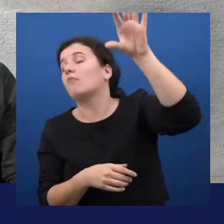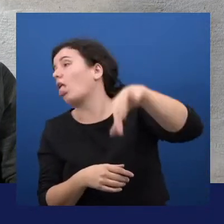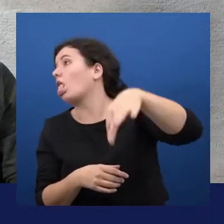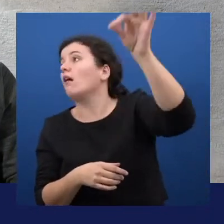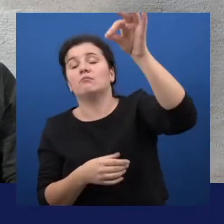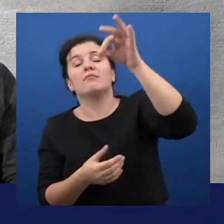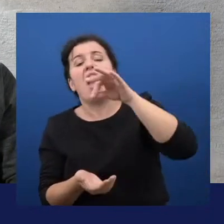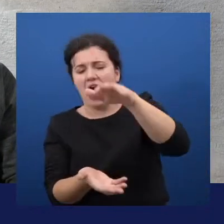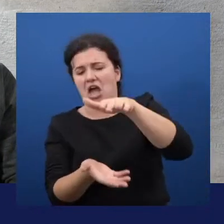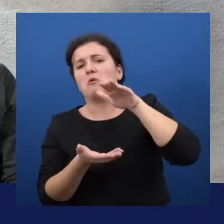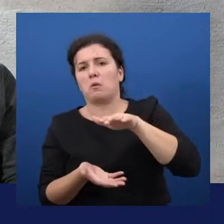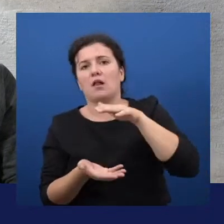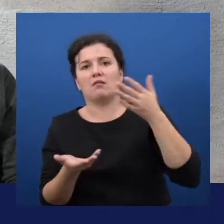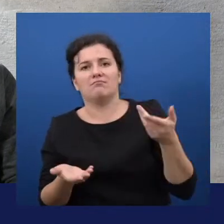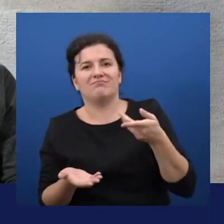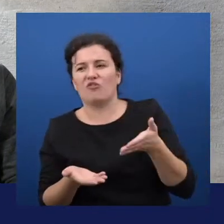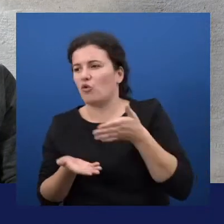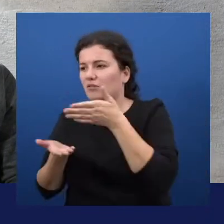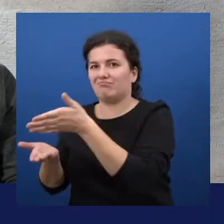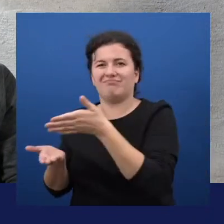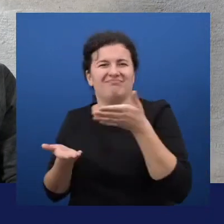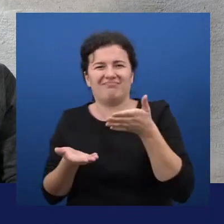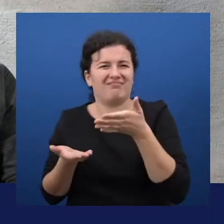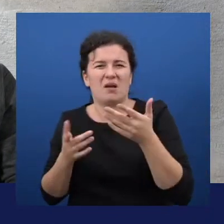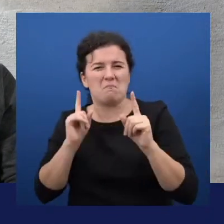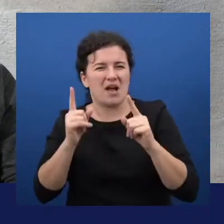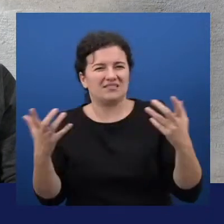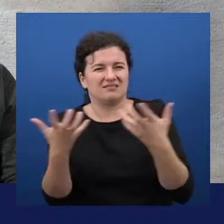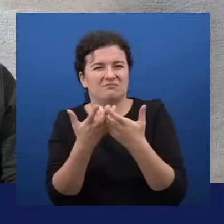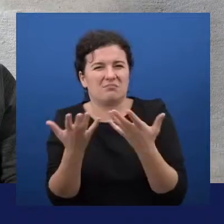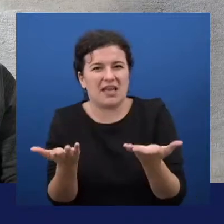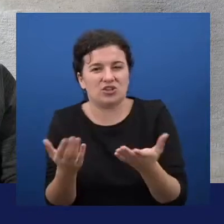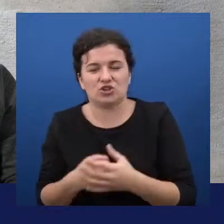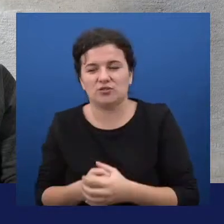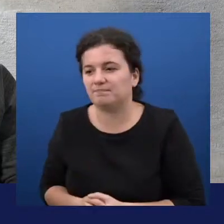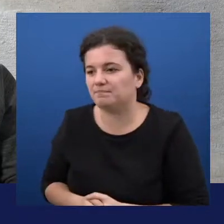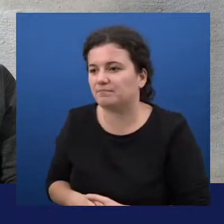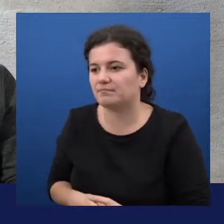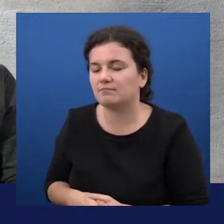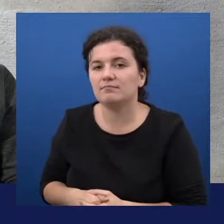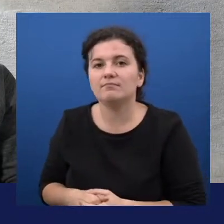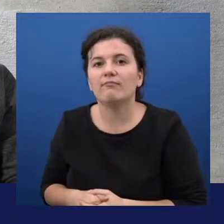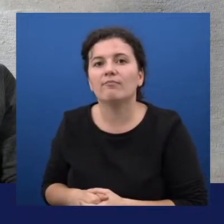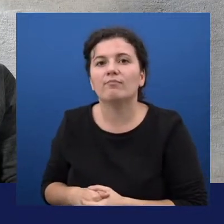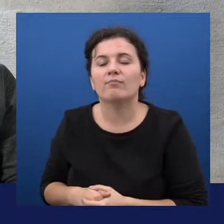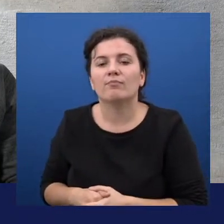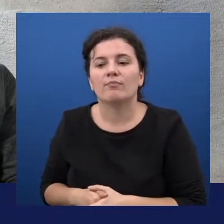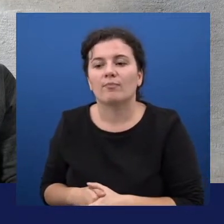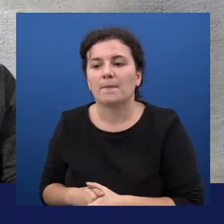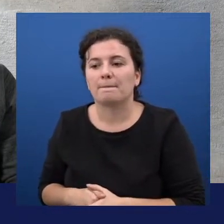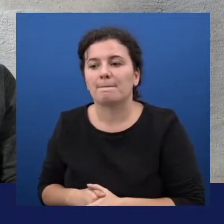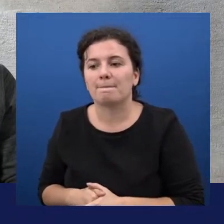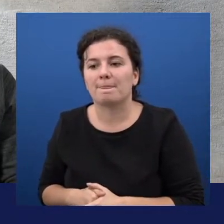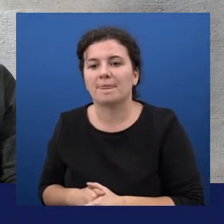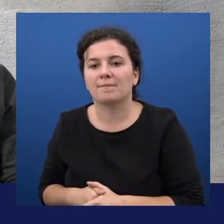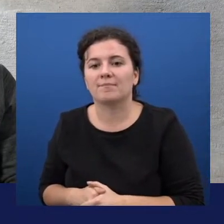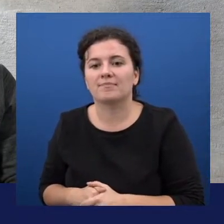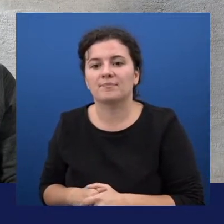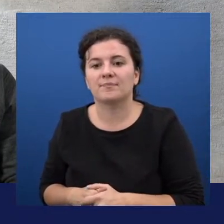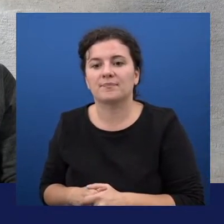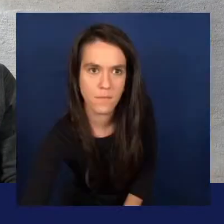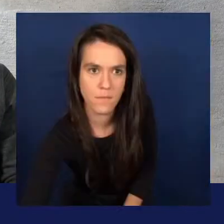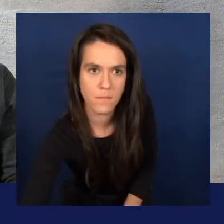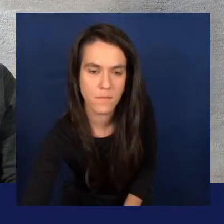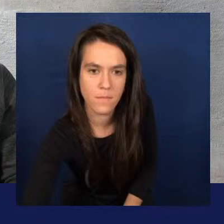Overall, I think it's fascinating that we've all of a sudden, we're now to the point where we have some